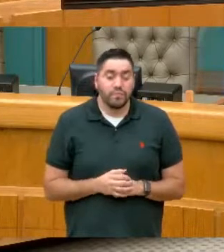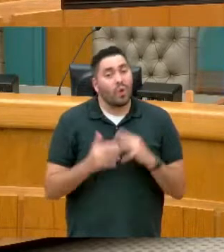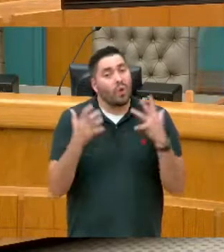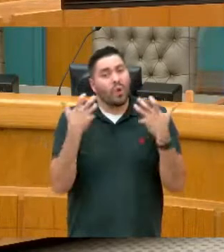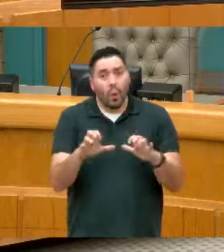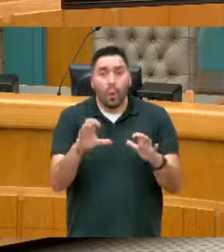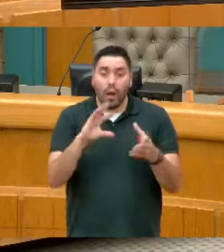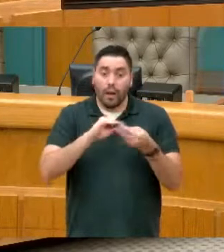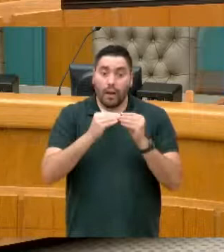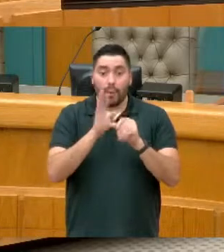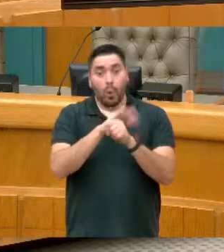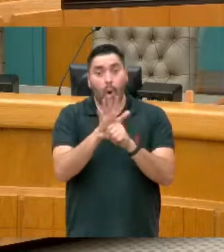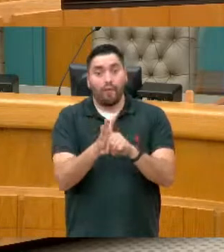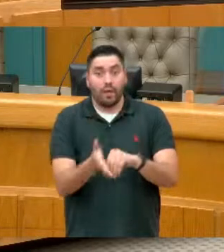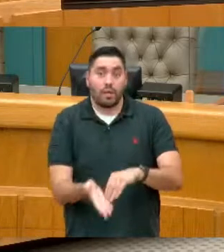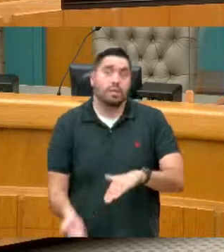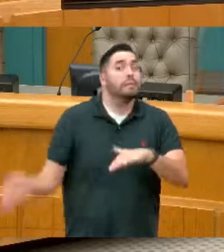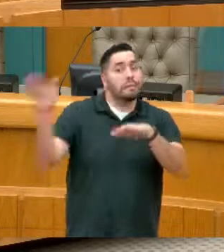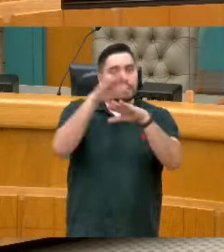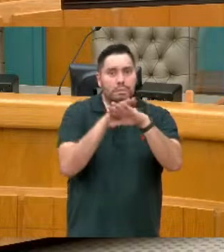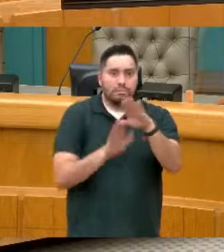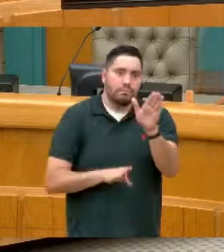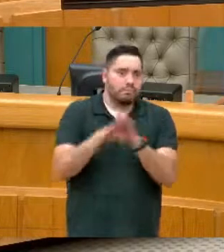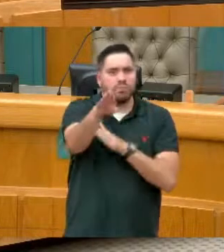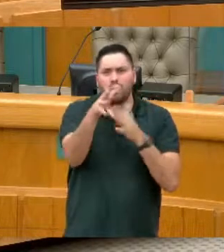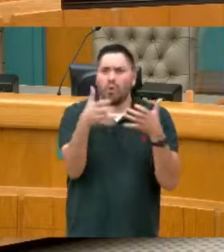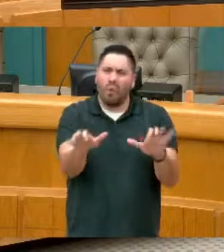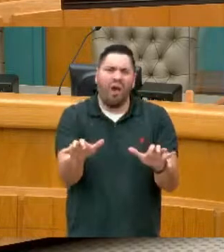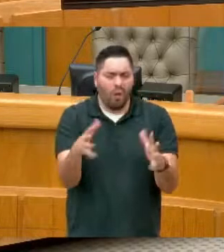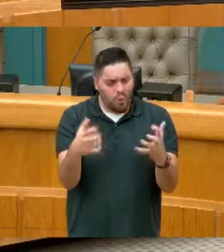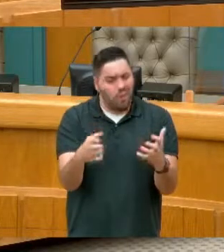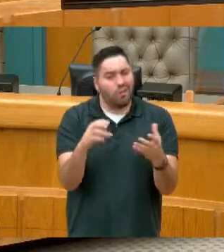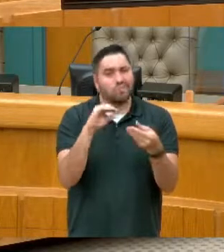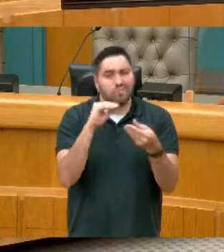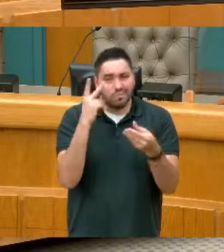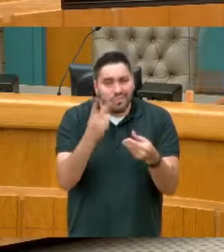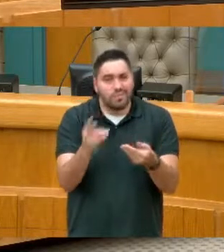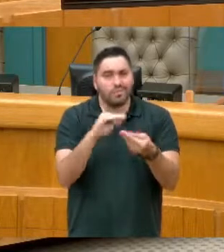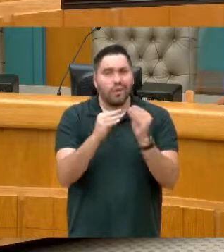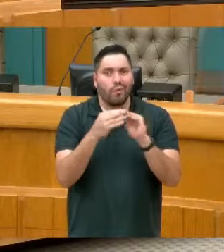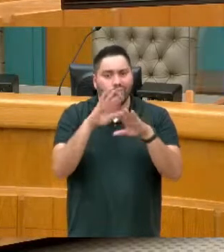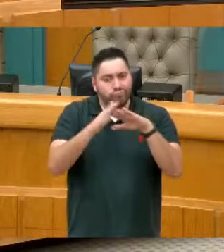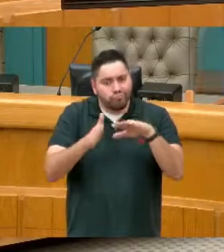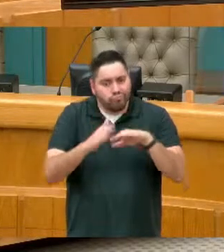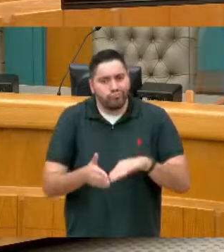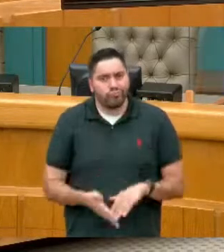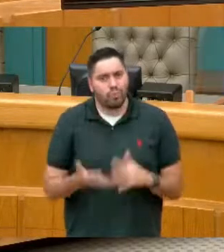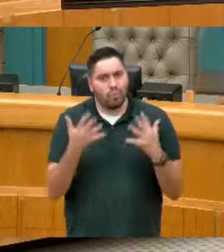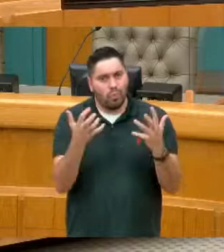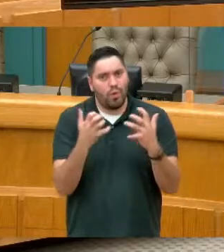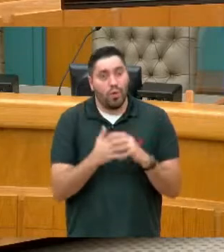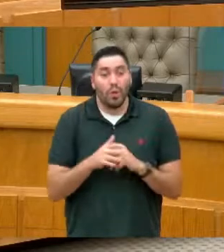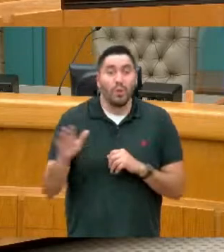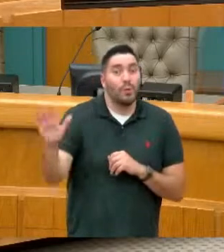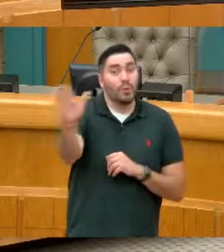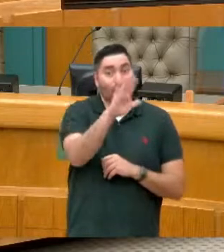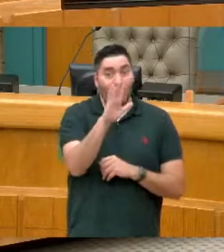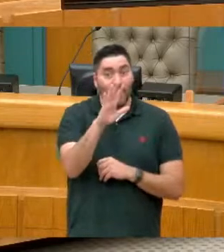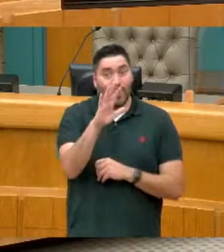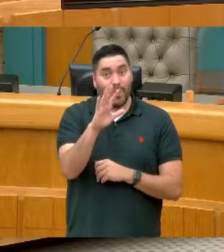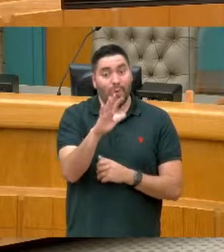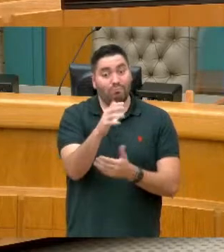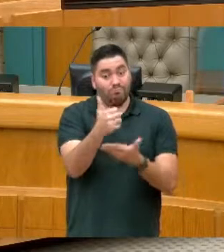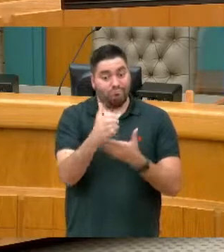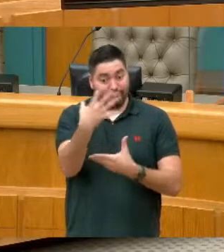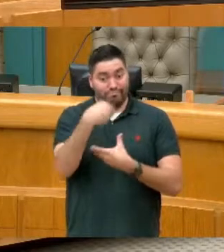other things. And so please don't let your guard down. Continue to go through the protocols that we ask.